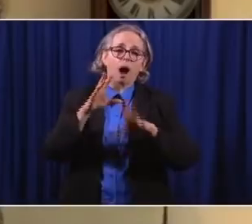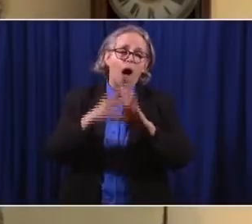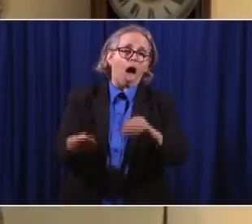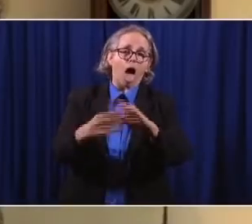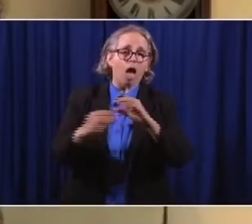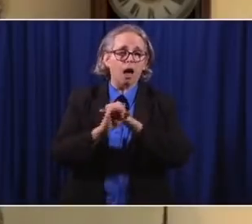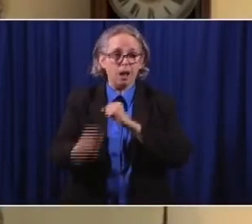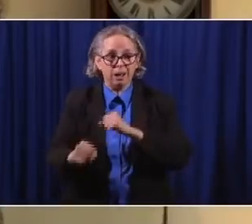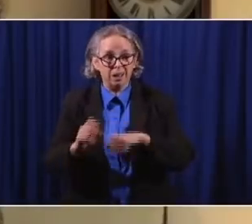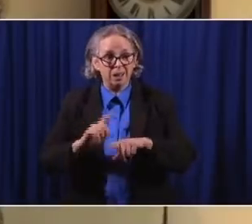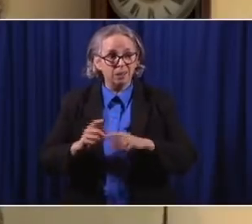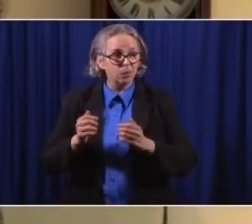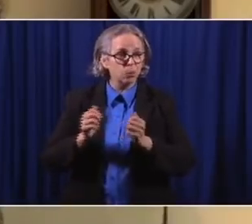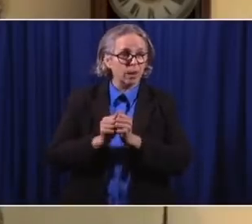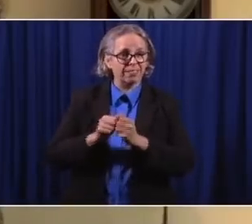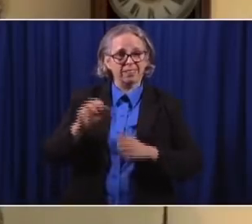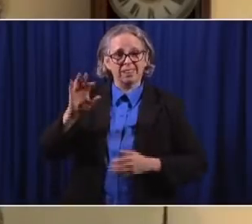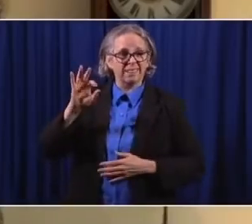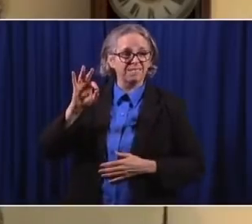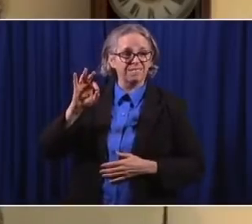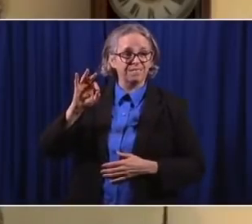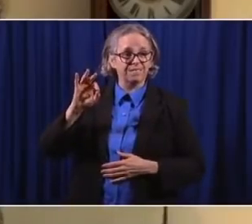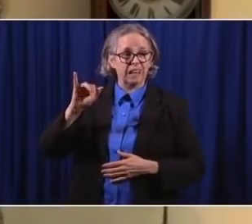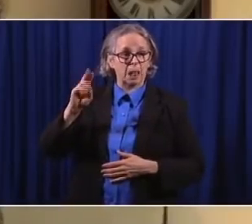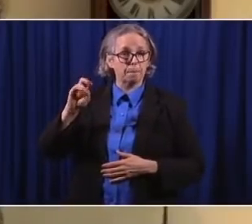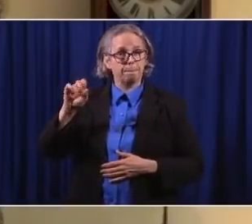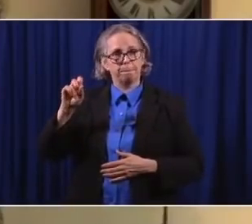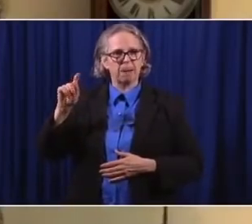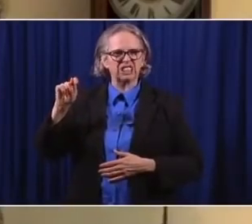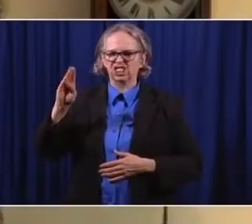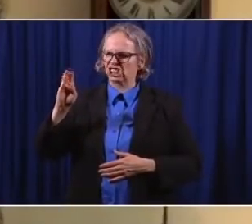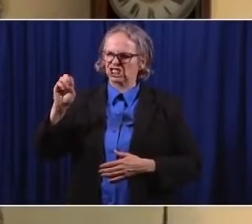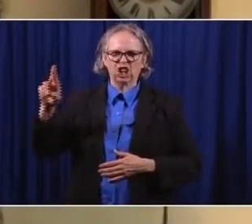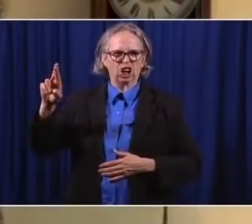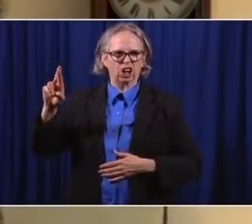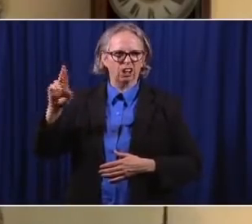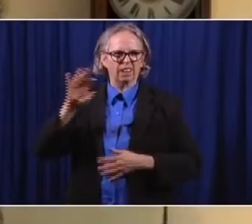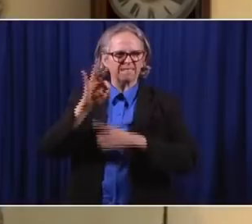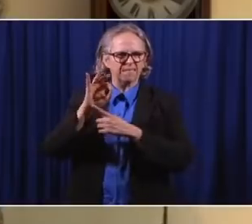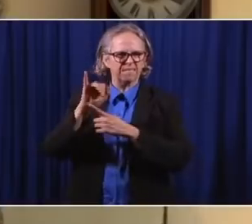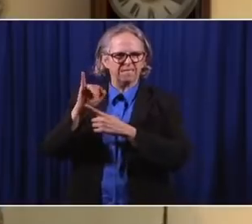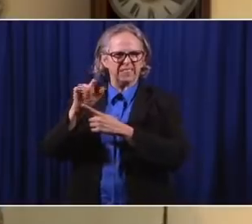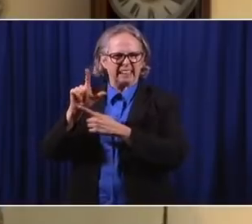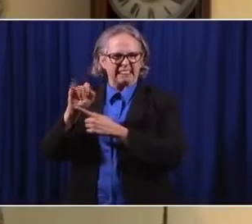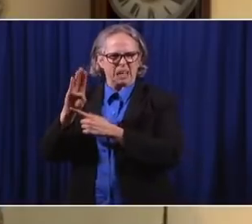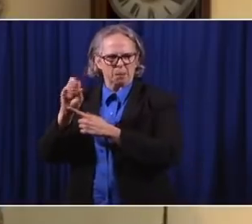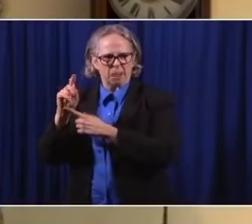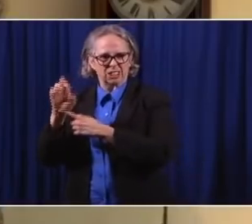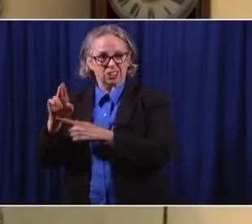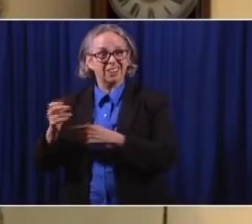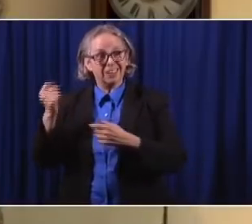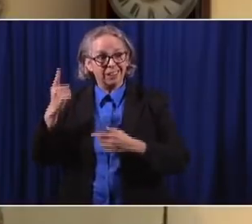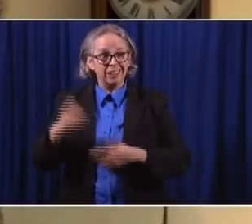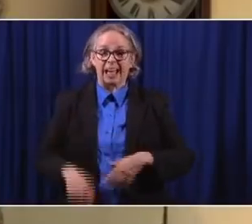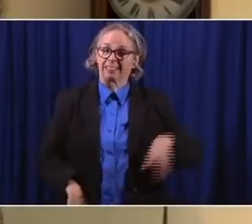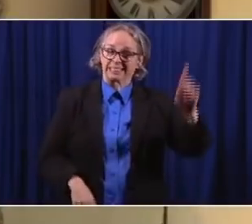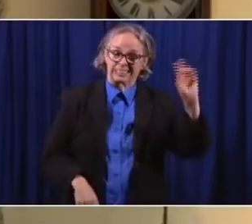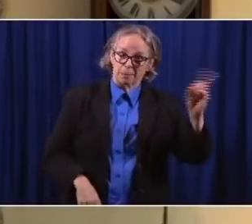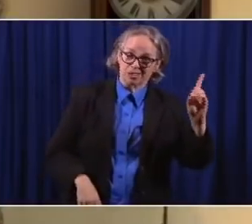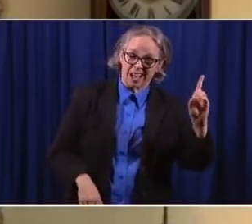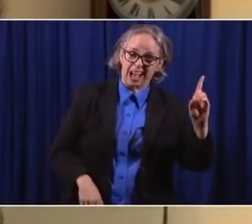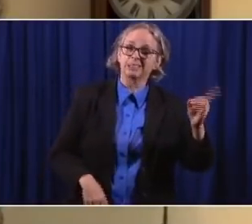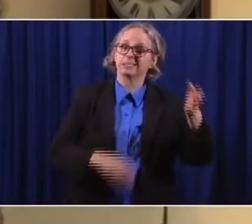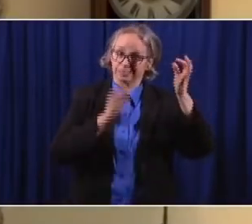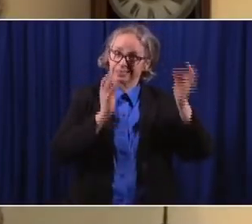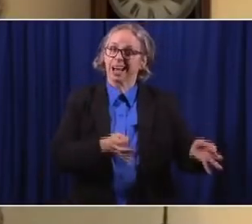but it was friends on the other side who decided that a filibuster for district courts and circuit